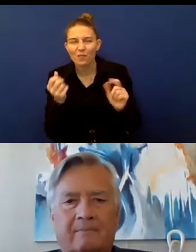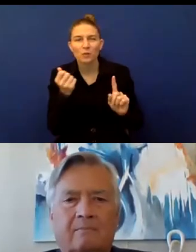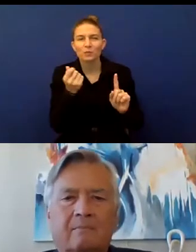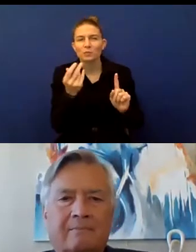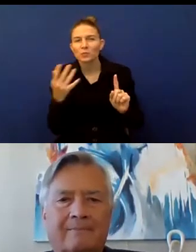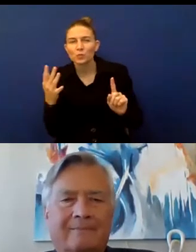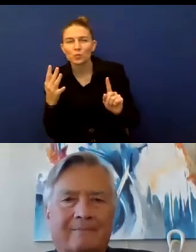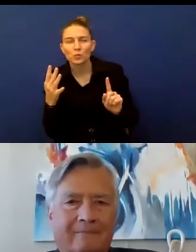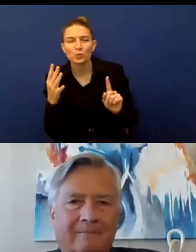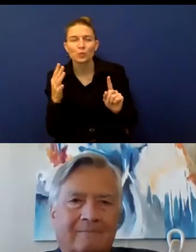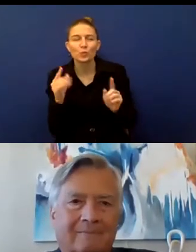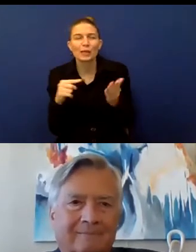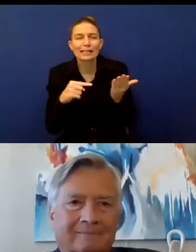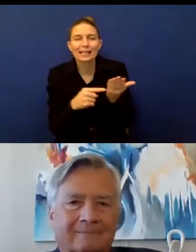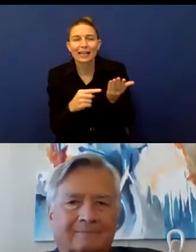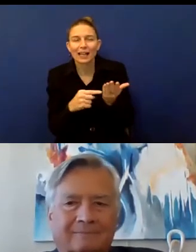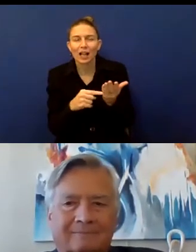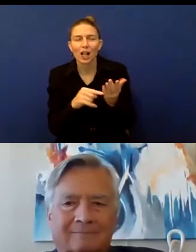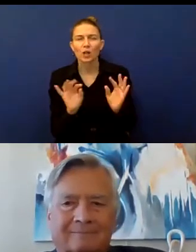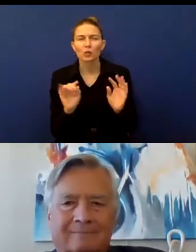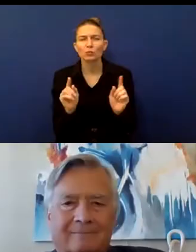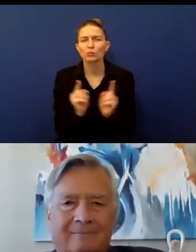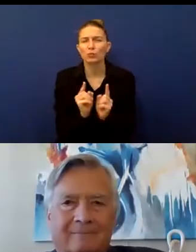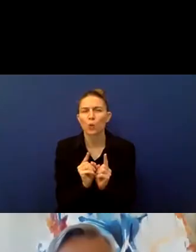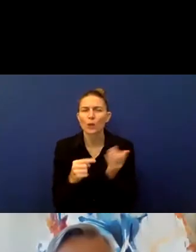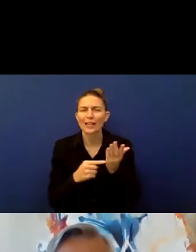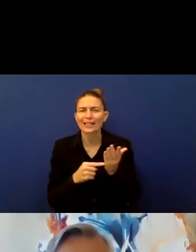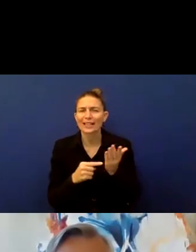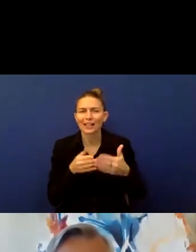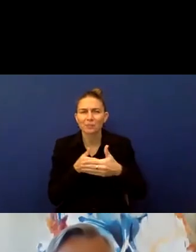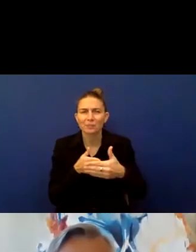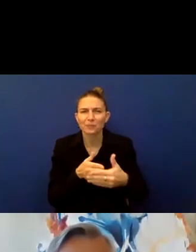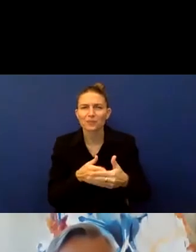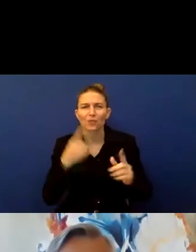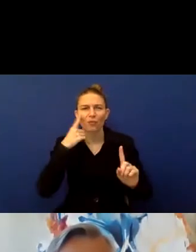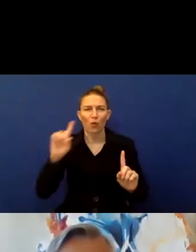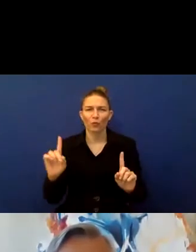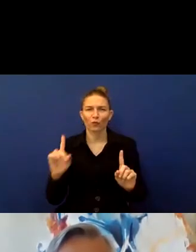minor technical issues to get to our first speaker